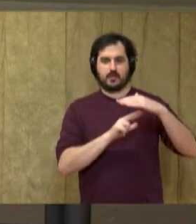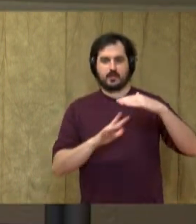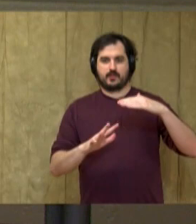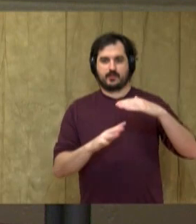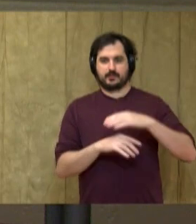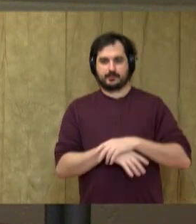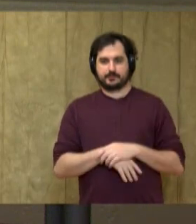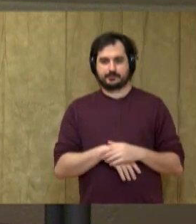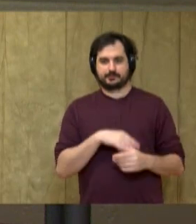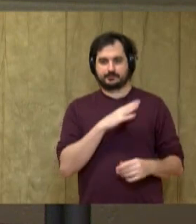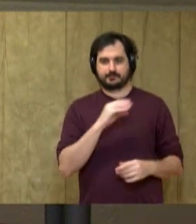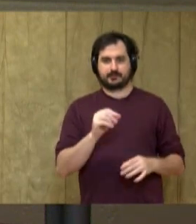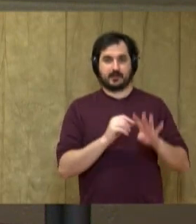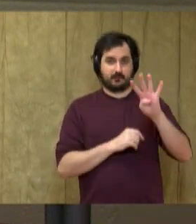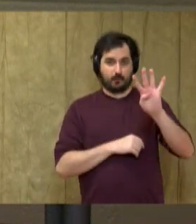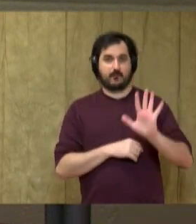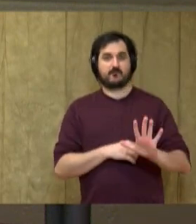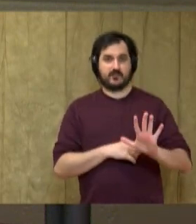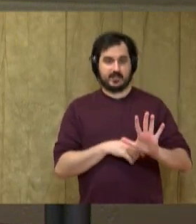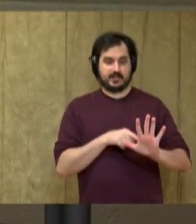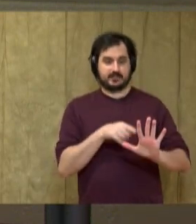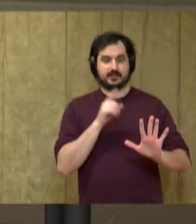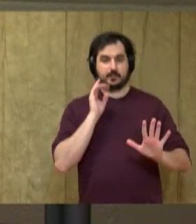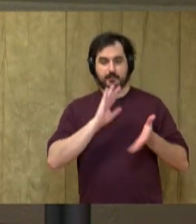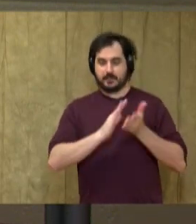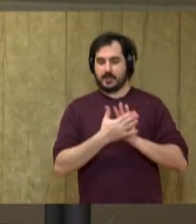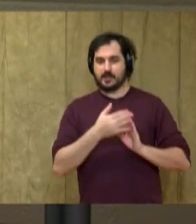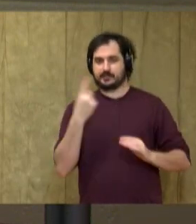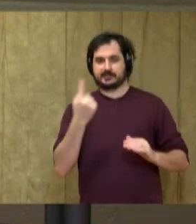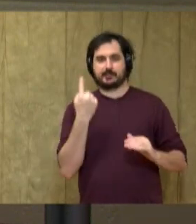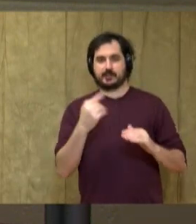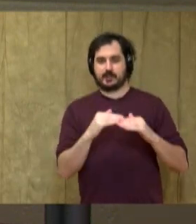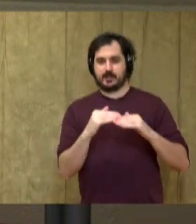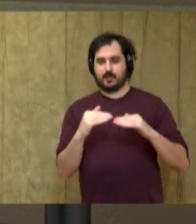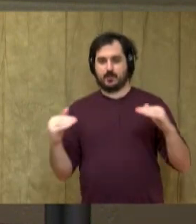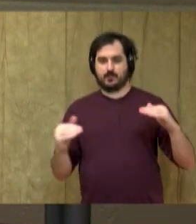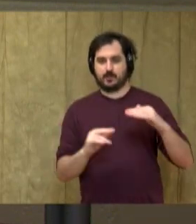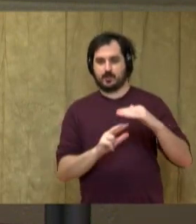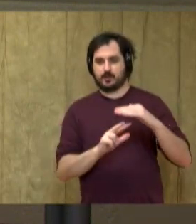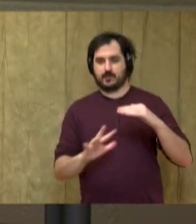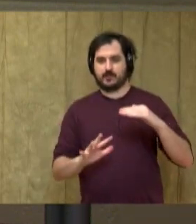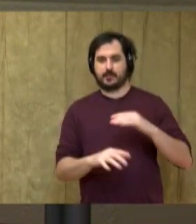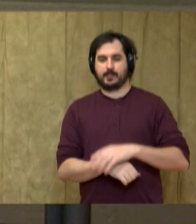then I have 4/5, and that's going to become something over 35.